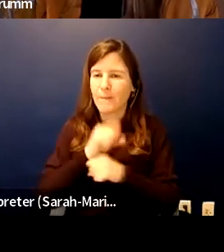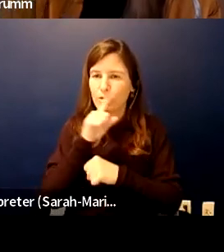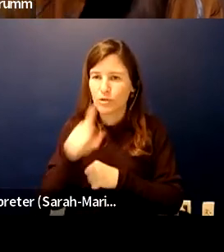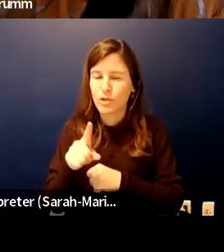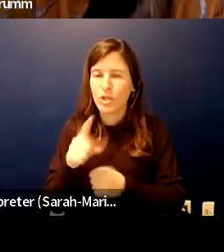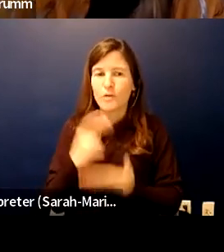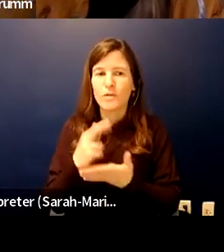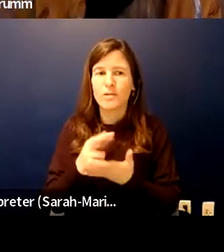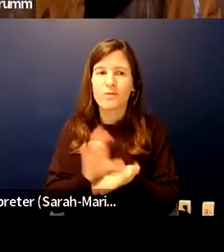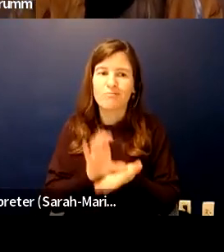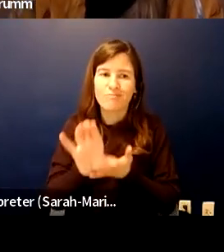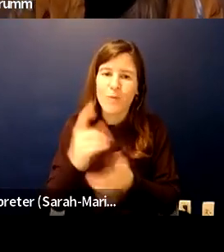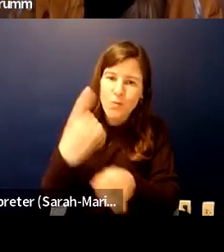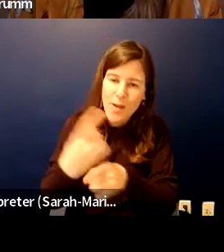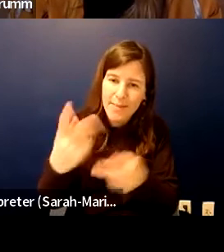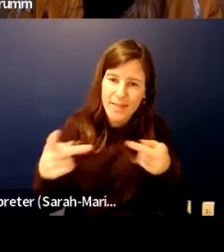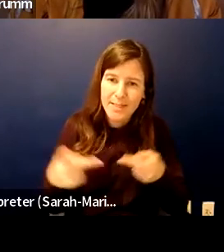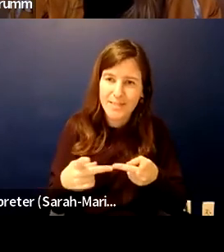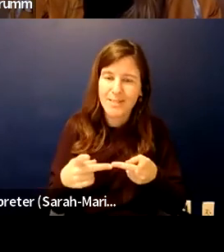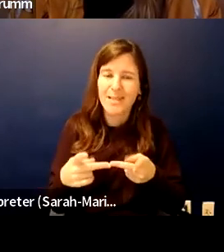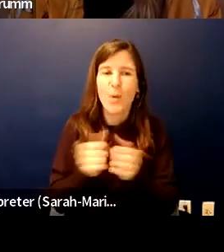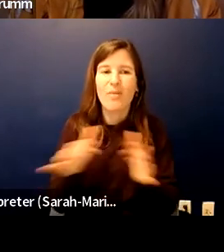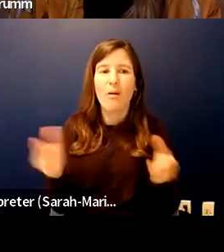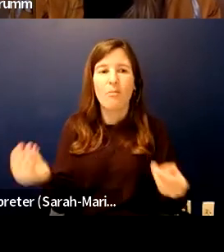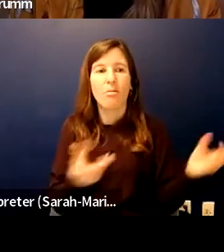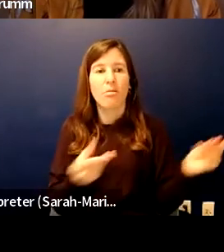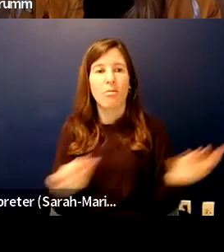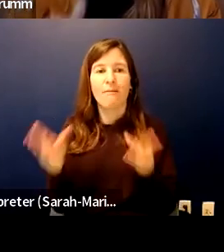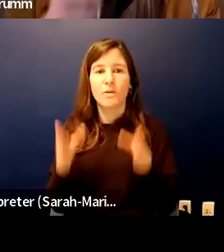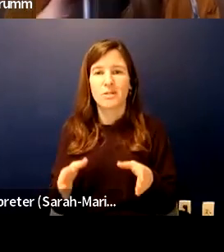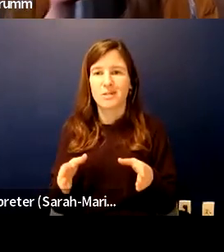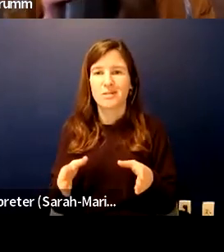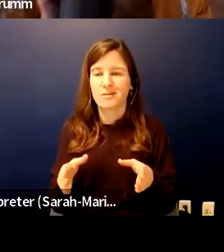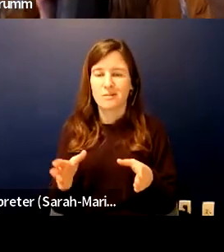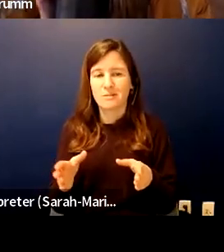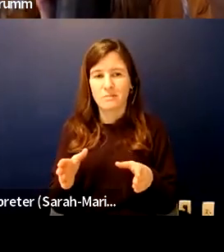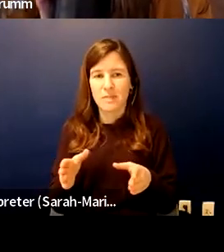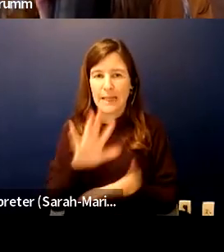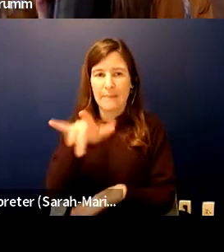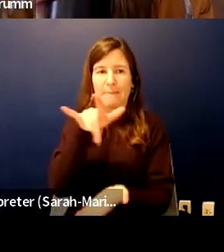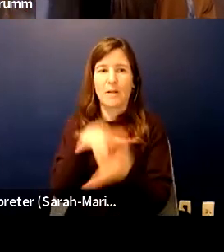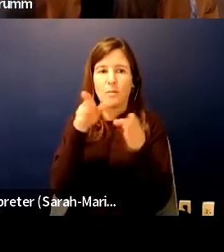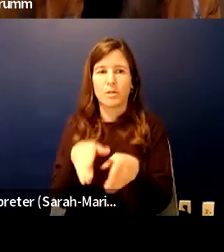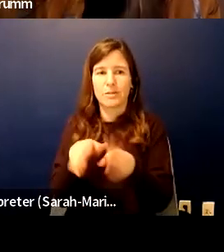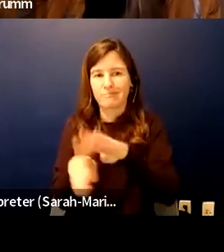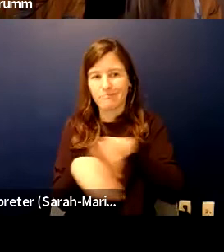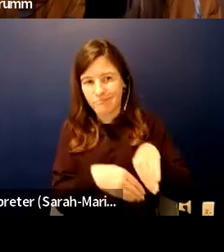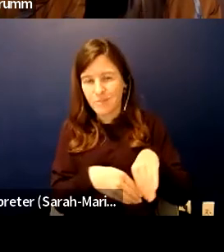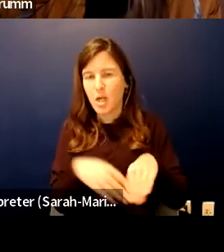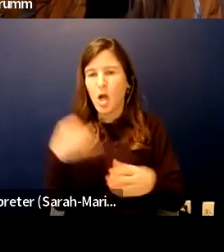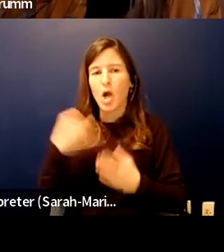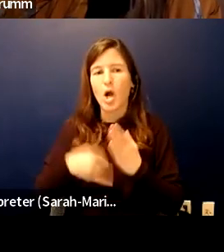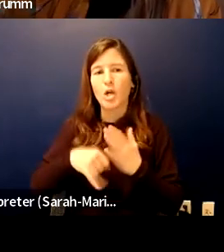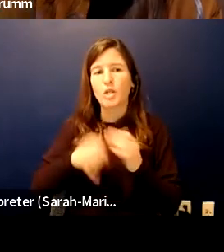to the right places and maybe without the middle person, because that's kind of what a lot of artists and actually arts workers are relying on,